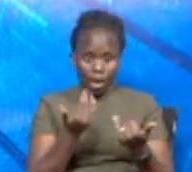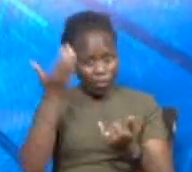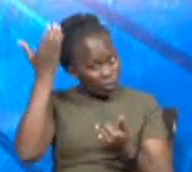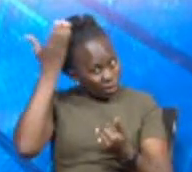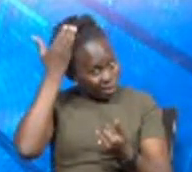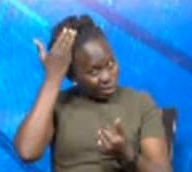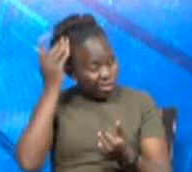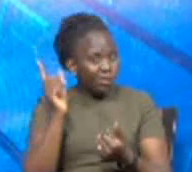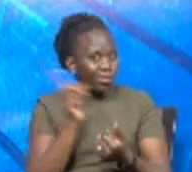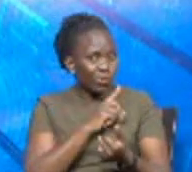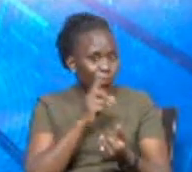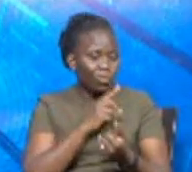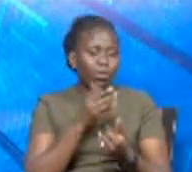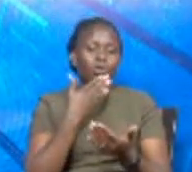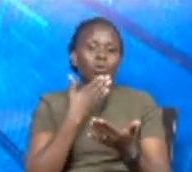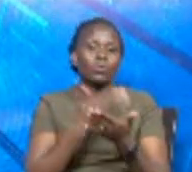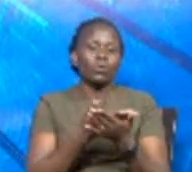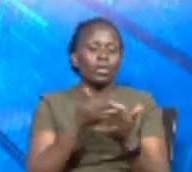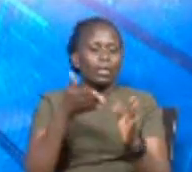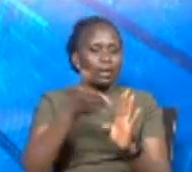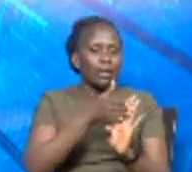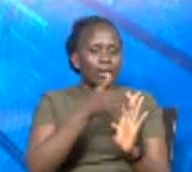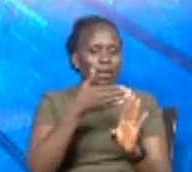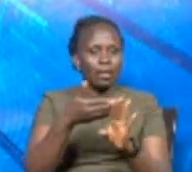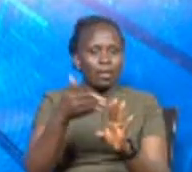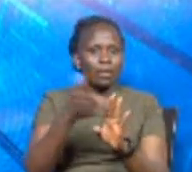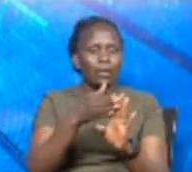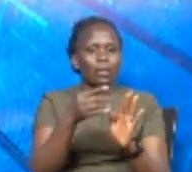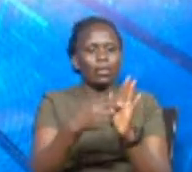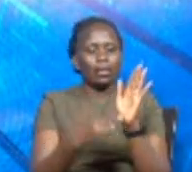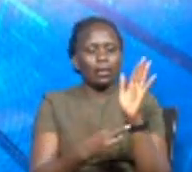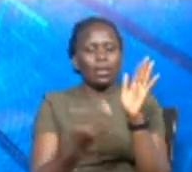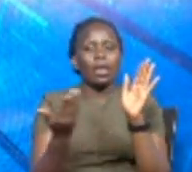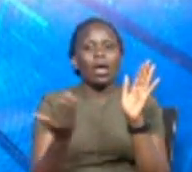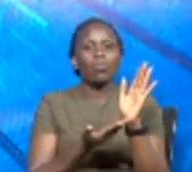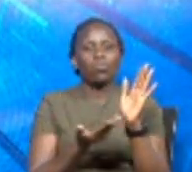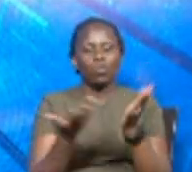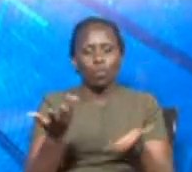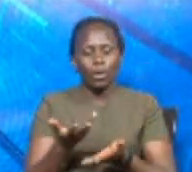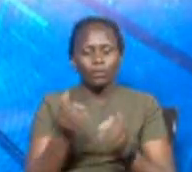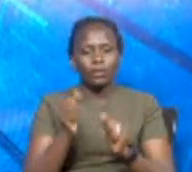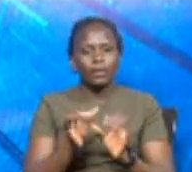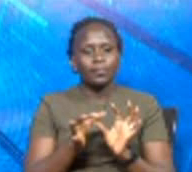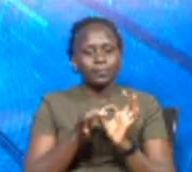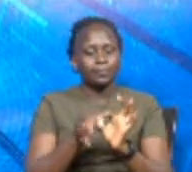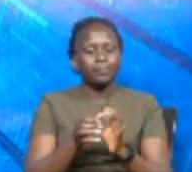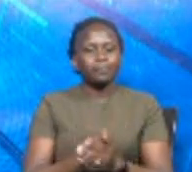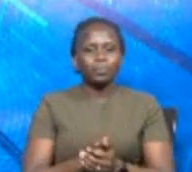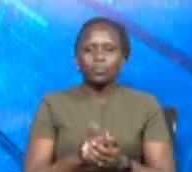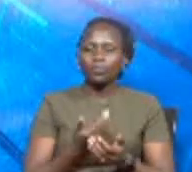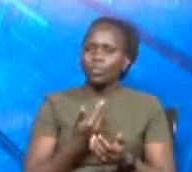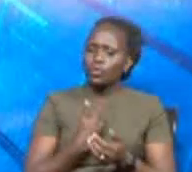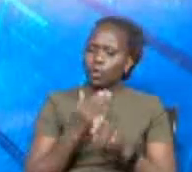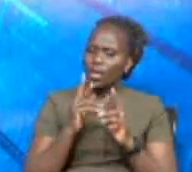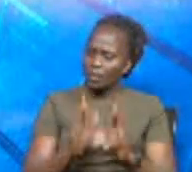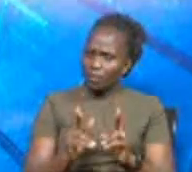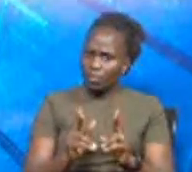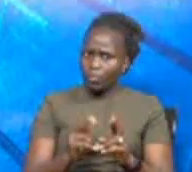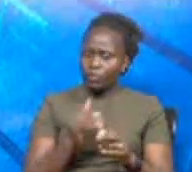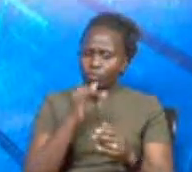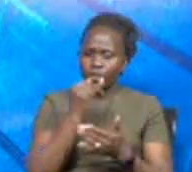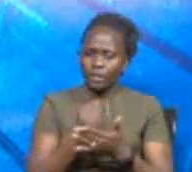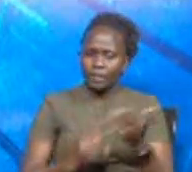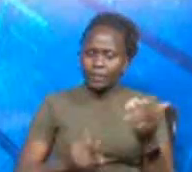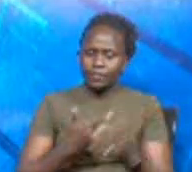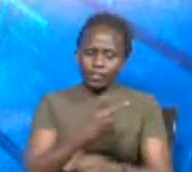good guidelines on how to respond to whatever resistance they have. So is there hope for an HIV vaccine in the near